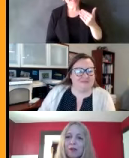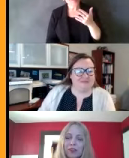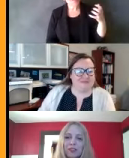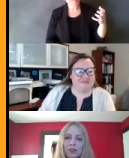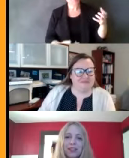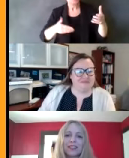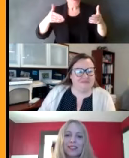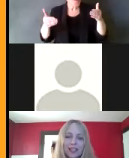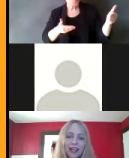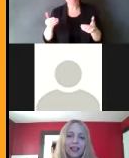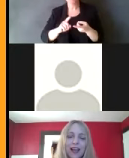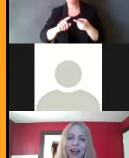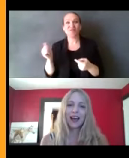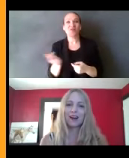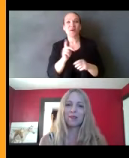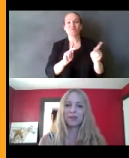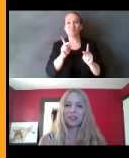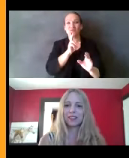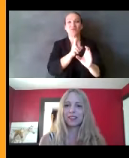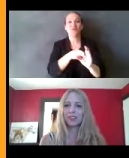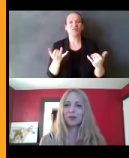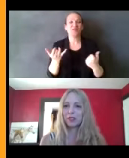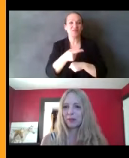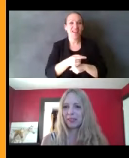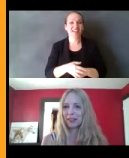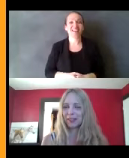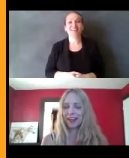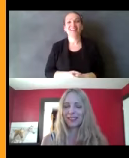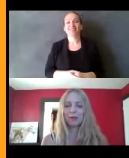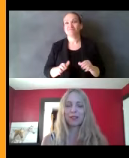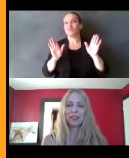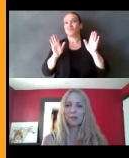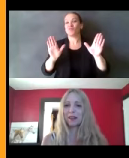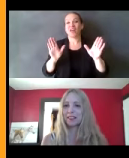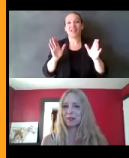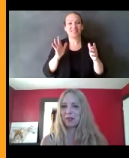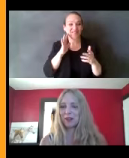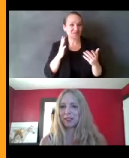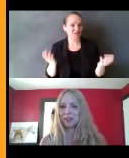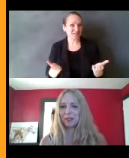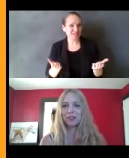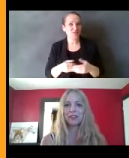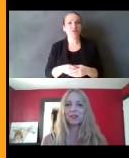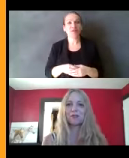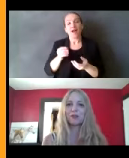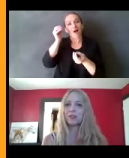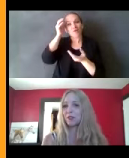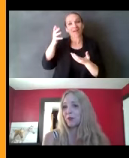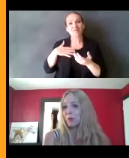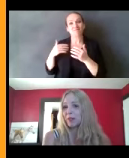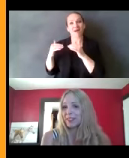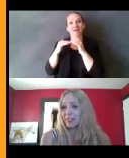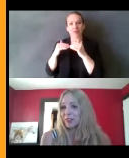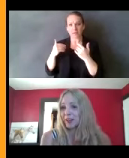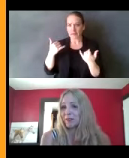to everyone that's joining us today. It's so good to be here. As I was saying to my esteemed colleagues earlier, this is the first